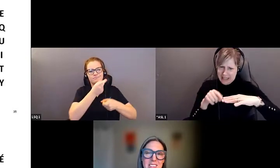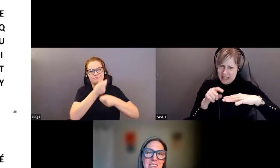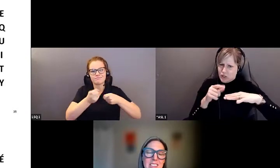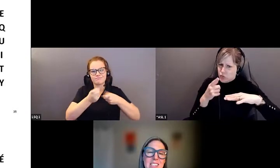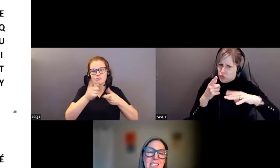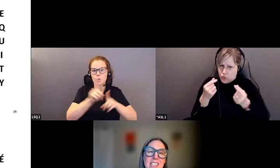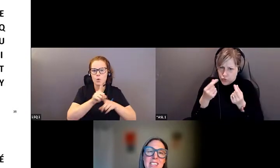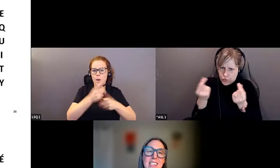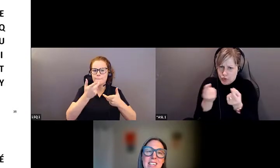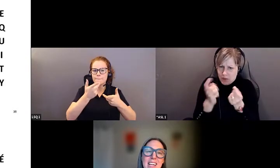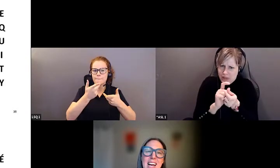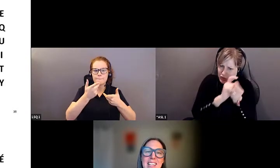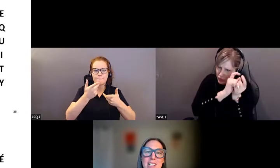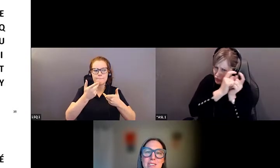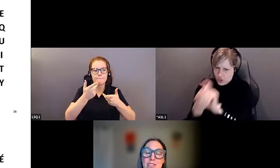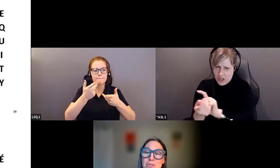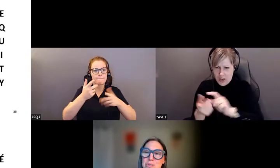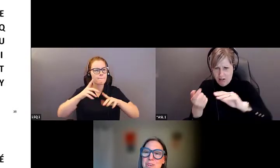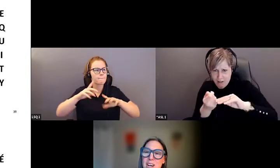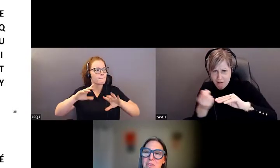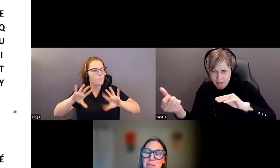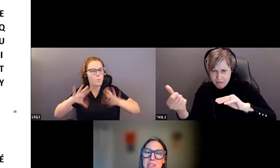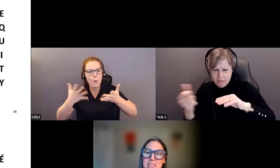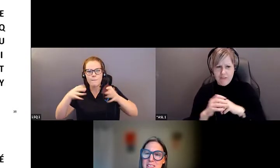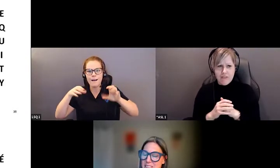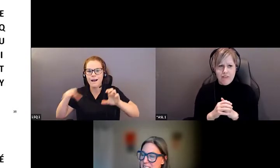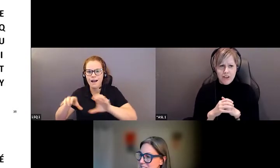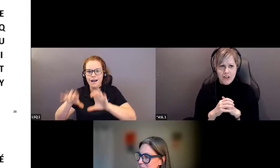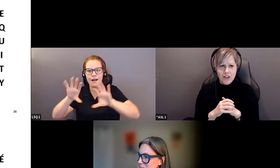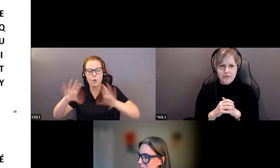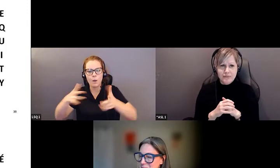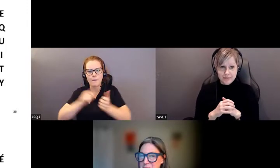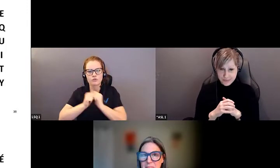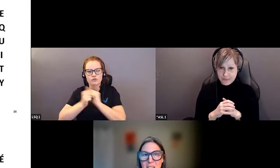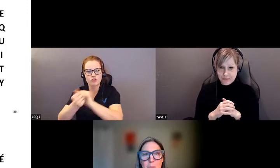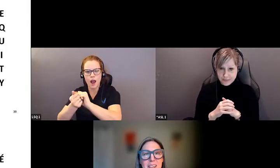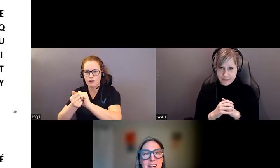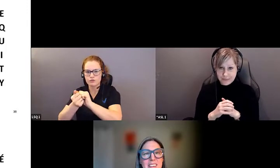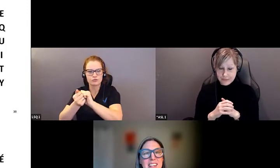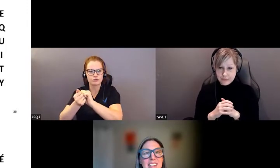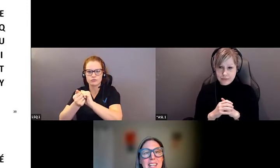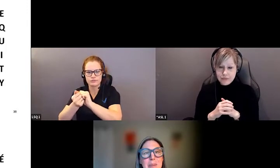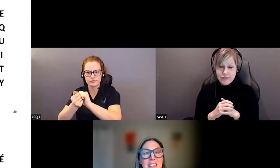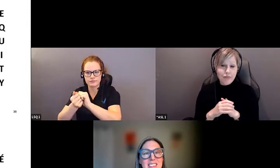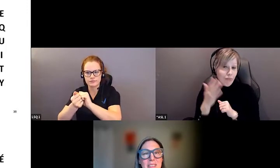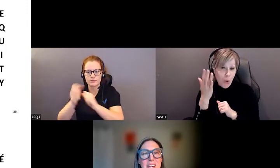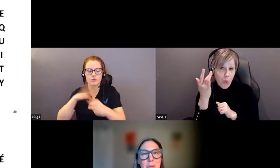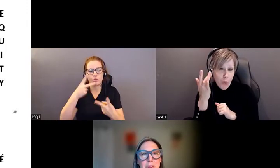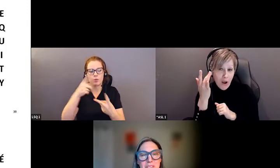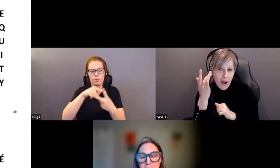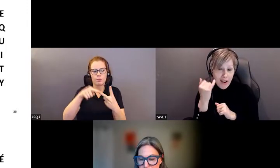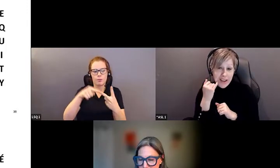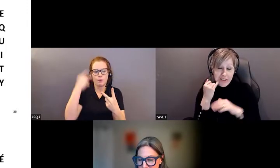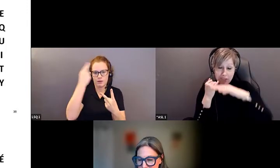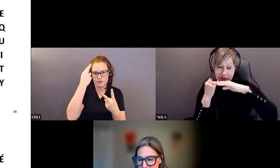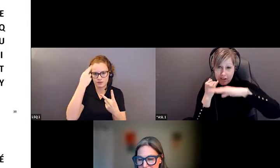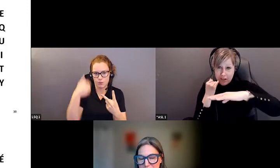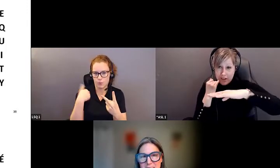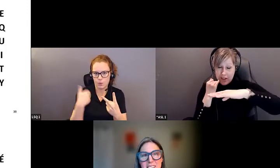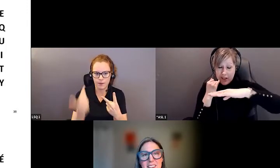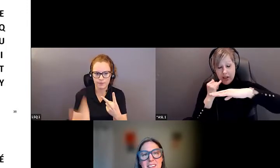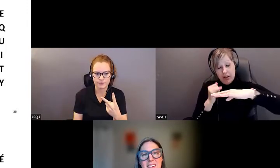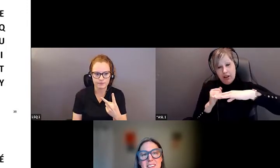it? At least two of the reasons are because it limits the thinkable